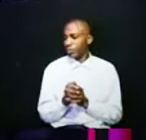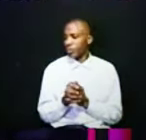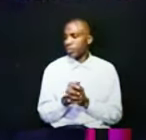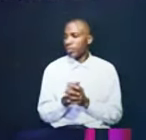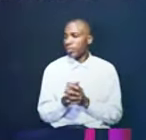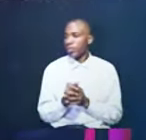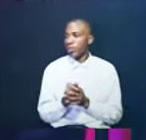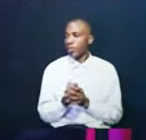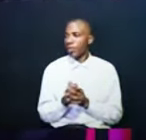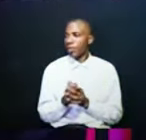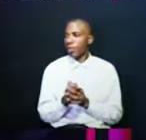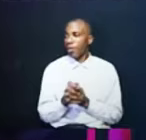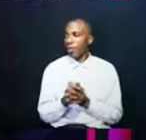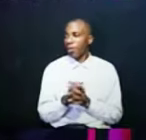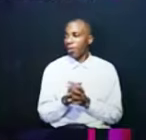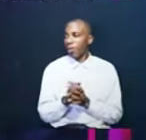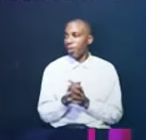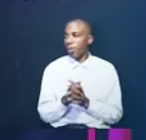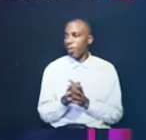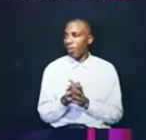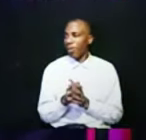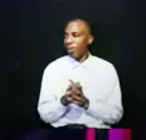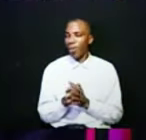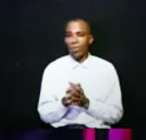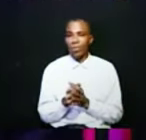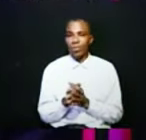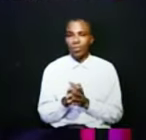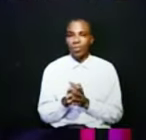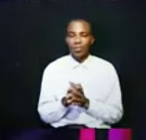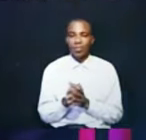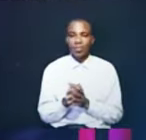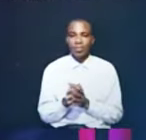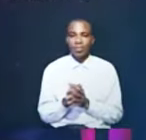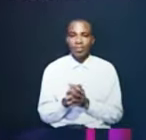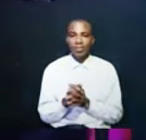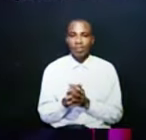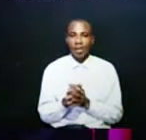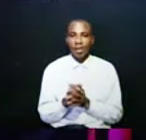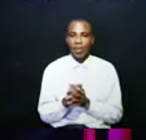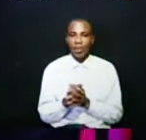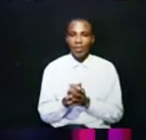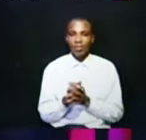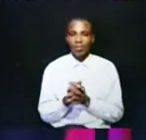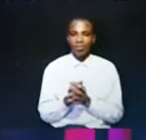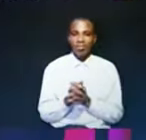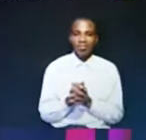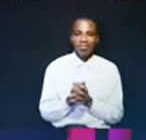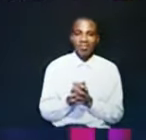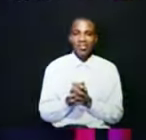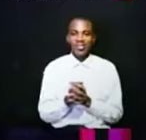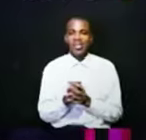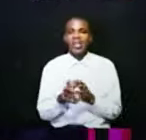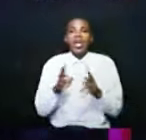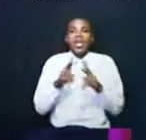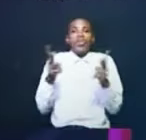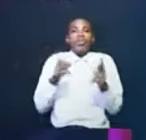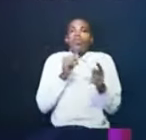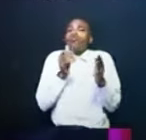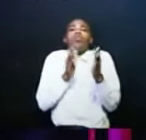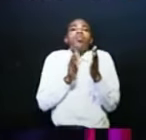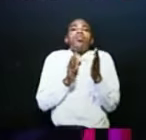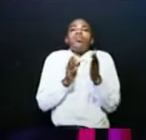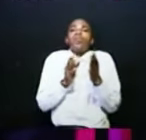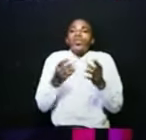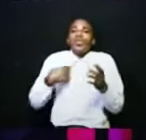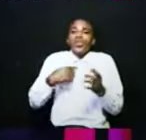man, so wonyini, senia, wonyi, and answer one pempens, wonyin, a TFR. So our interest in the church. It's not how many people are